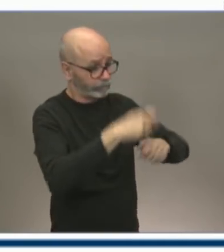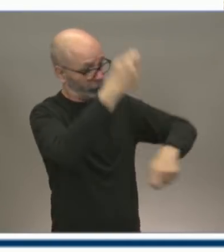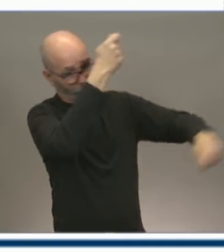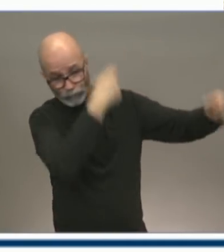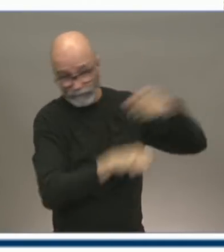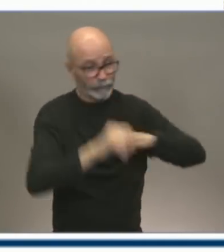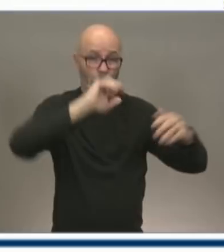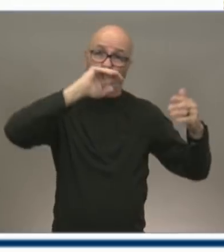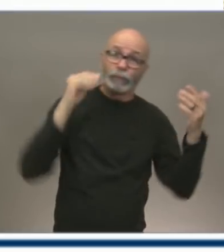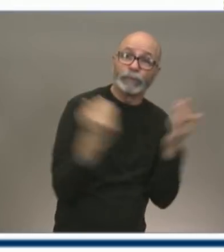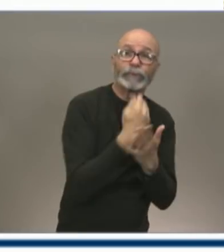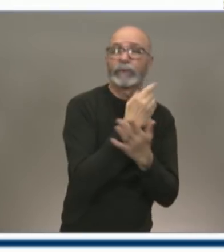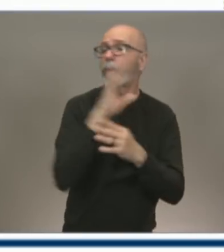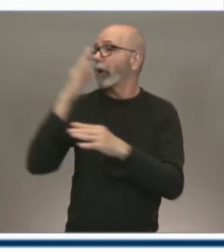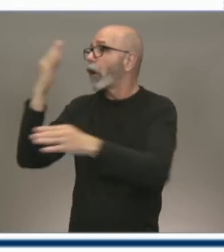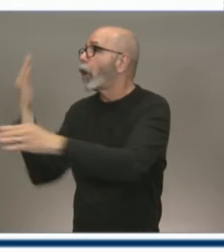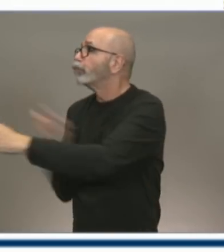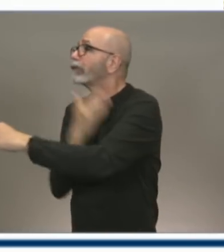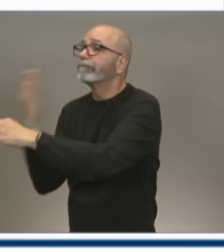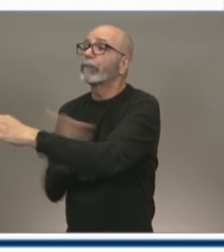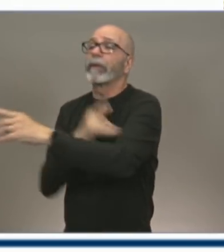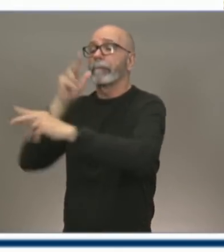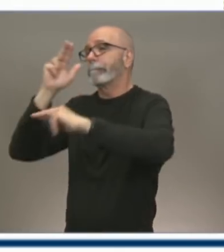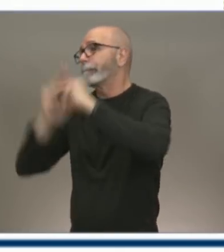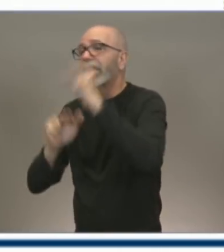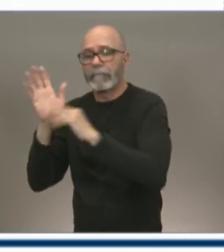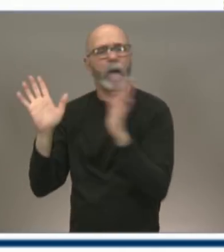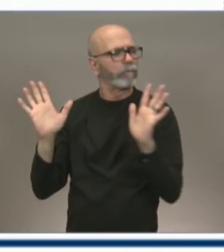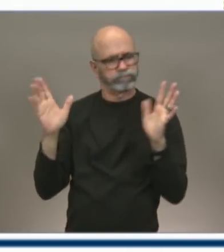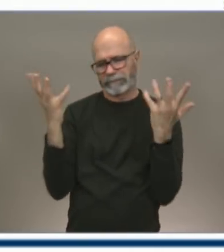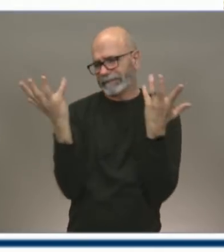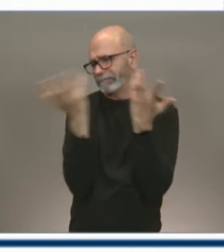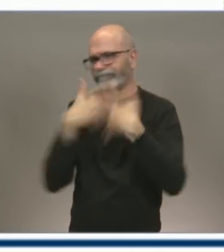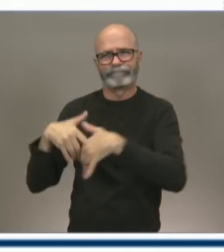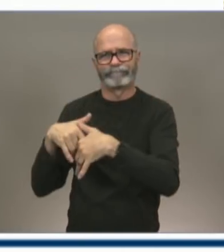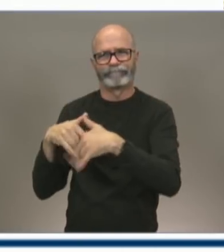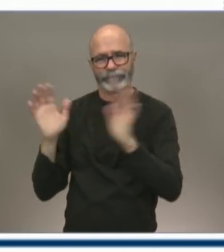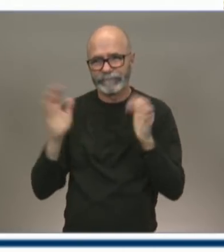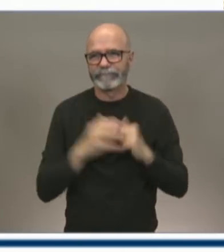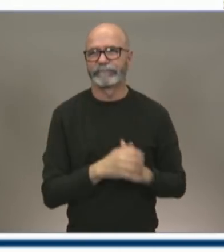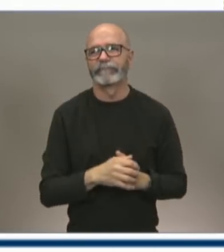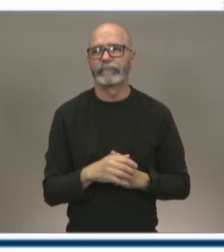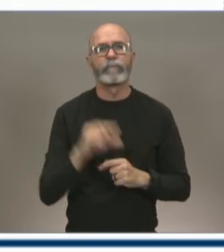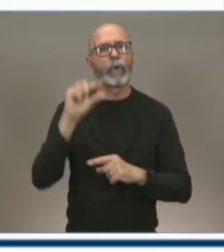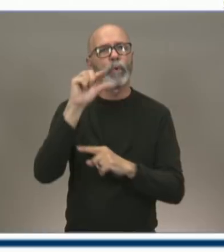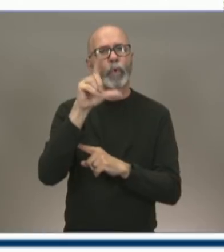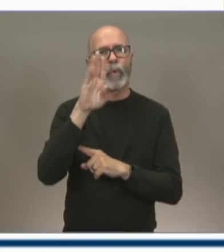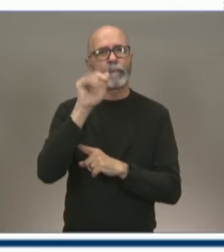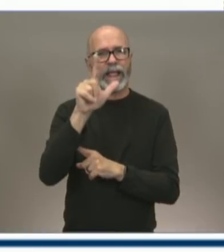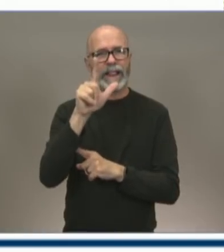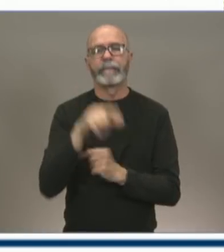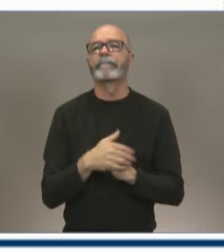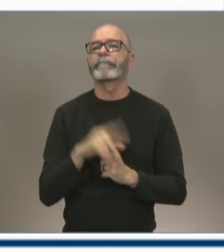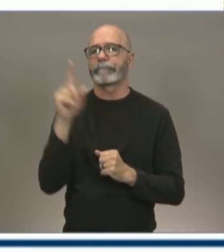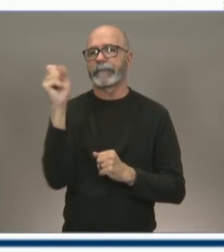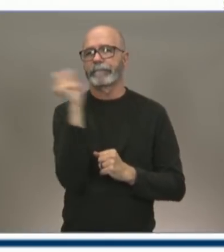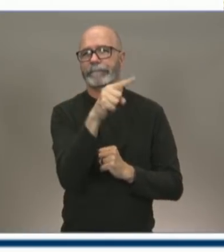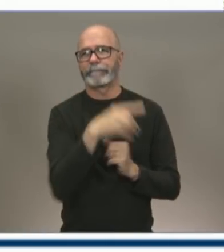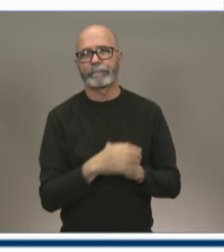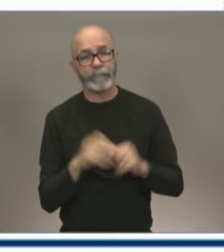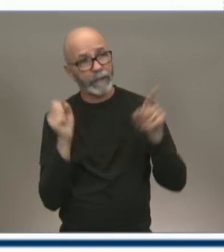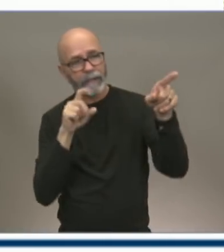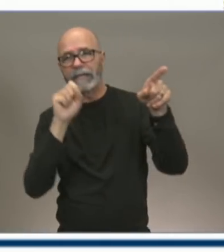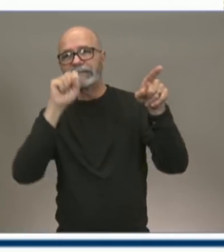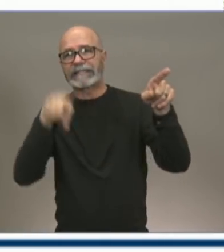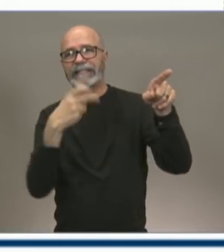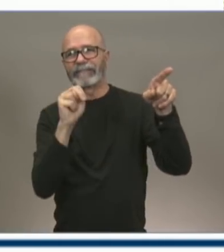Global. Thank you. Premier, can you give an update on the empty beds and the waitlist numbers? I know in the fall the